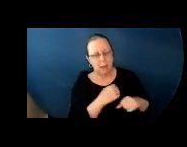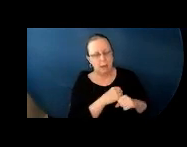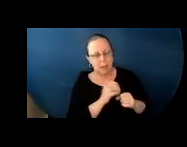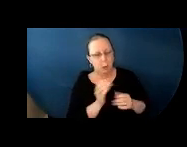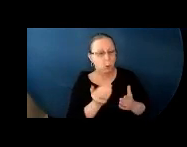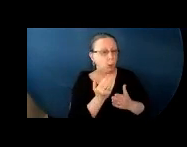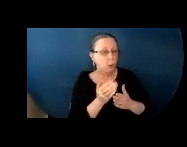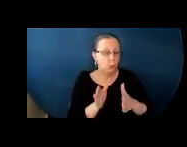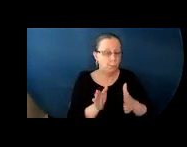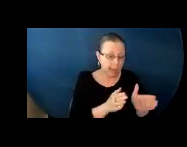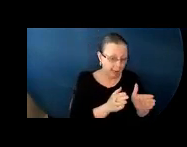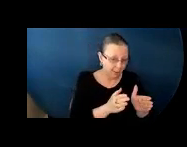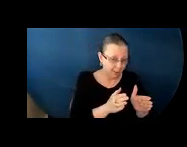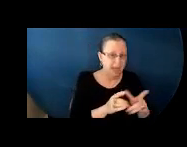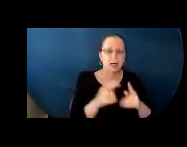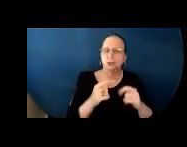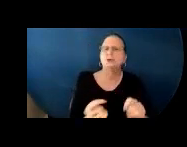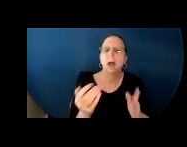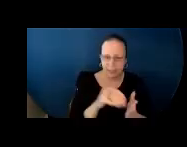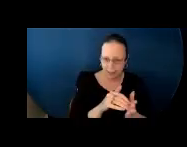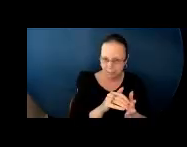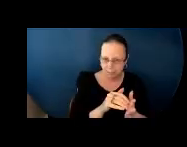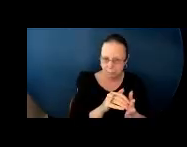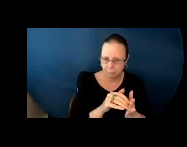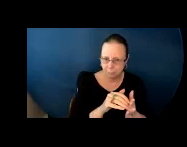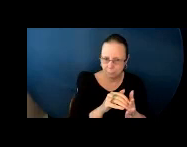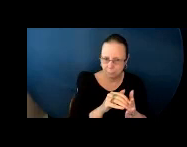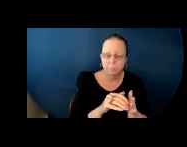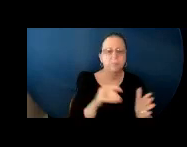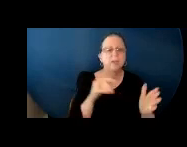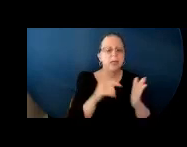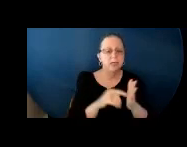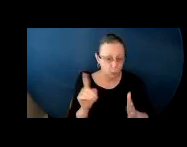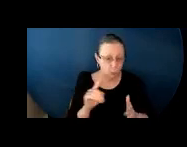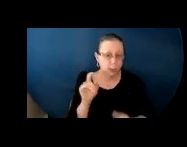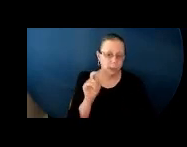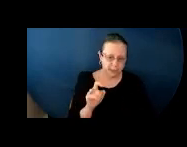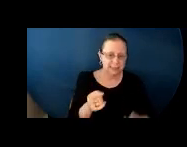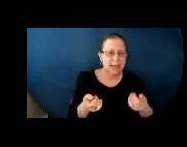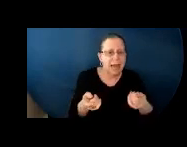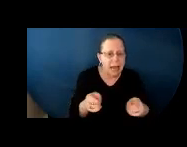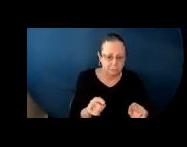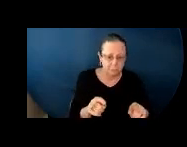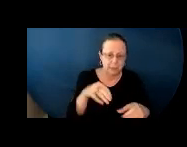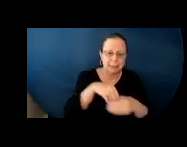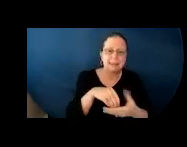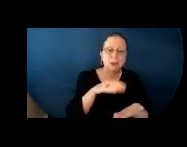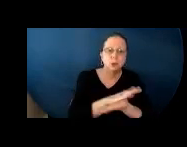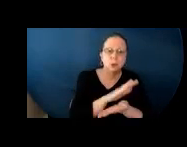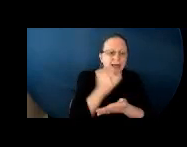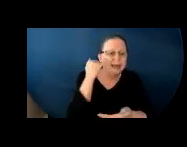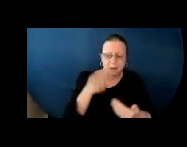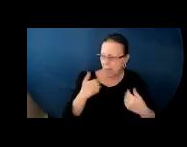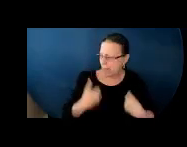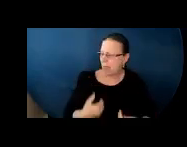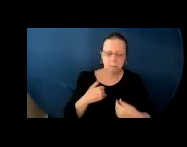plan and I try it again. Okay. And this is where it needs to happen in school, because if I'm a student and I